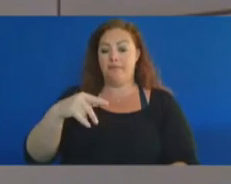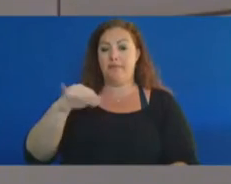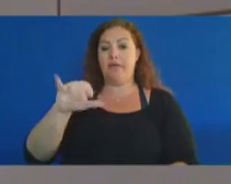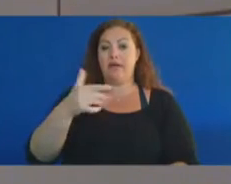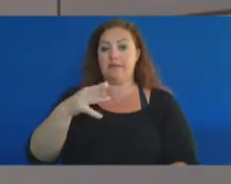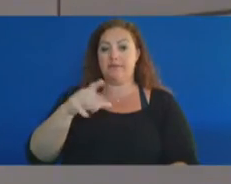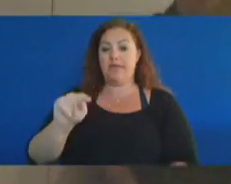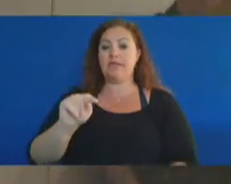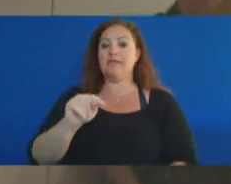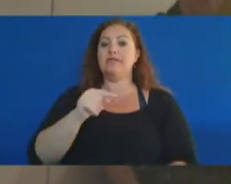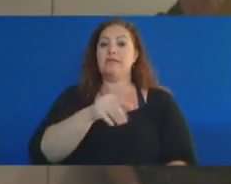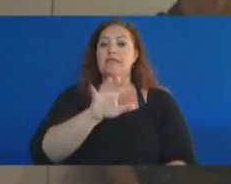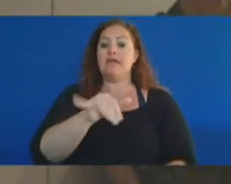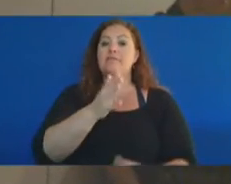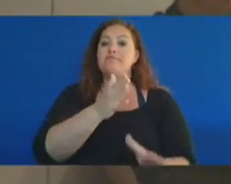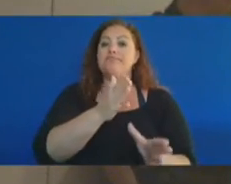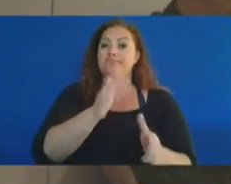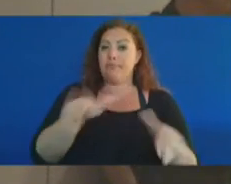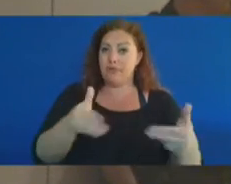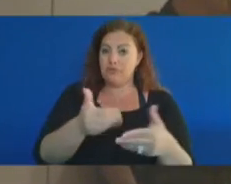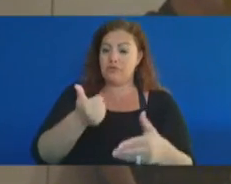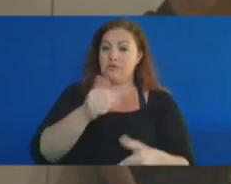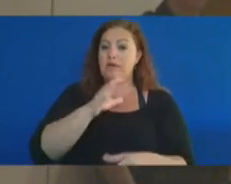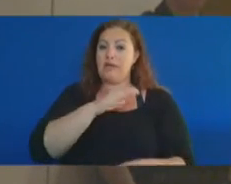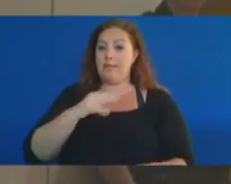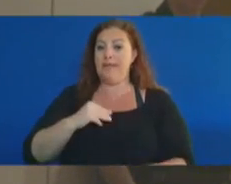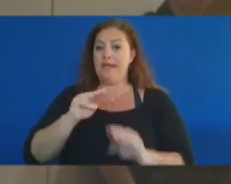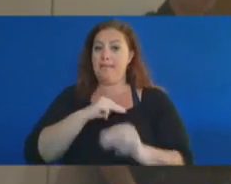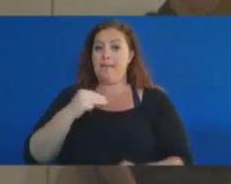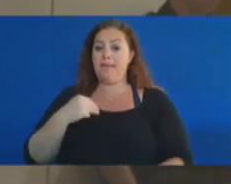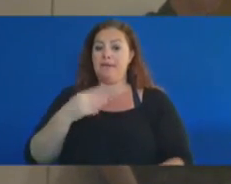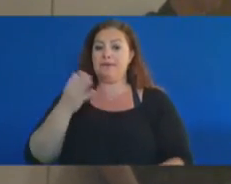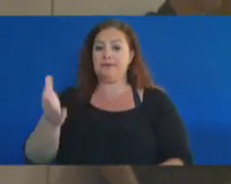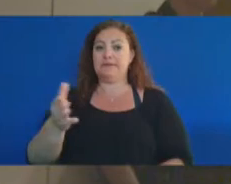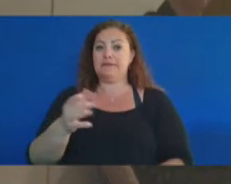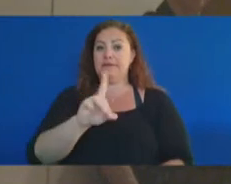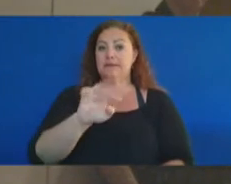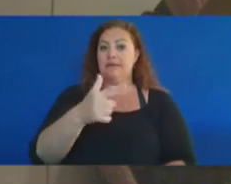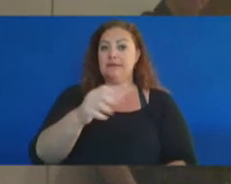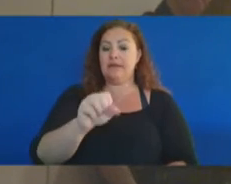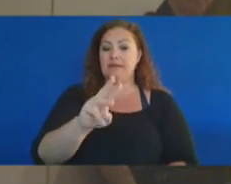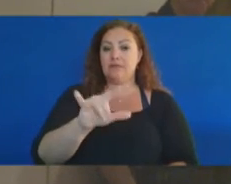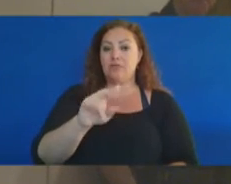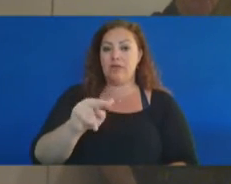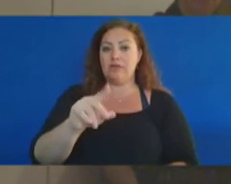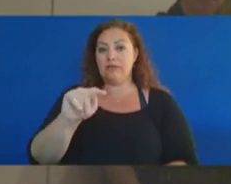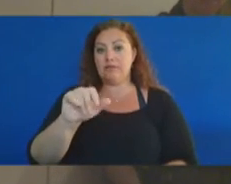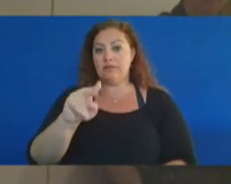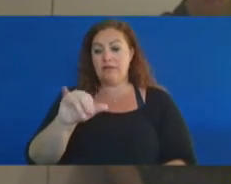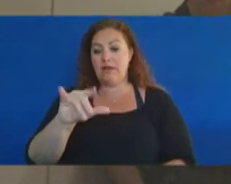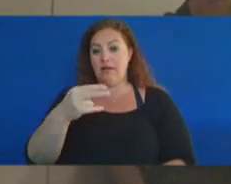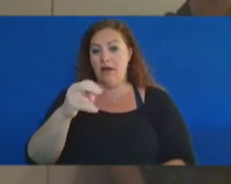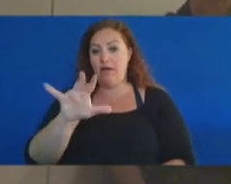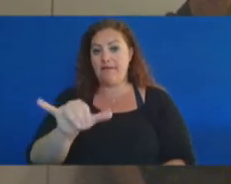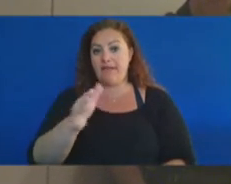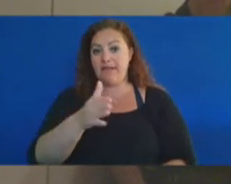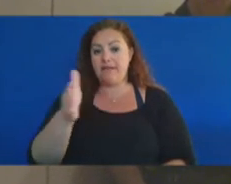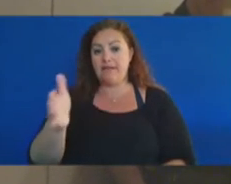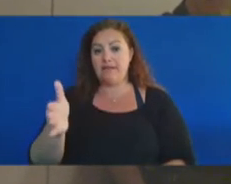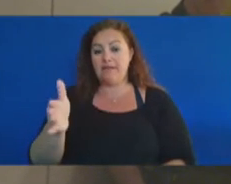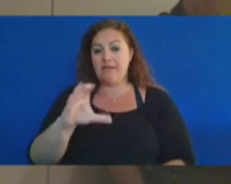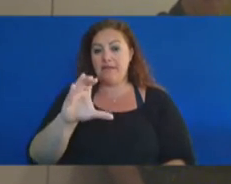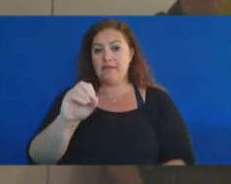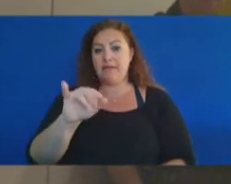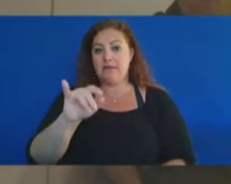Commission allow me to introduce my fellow committee members Douglas Welton Ronnie Harvey Courtney